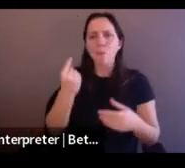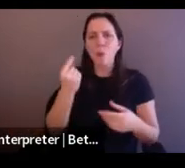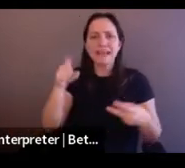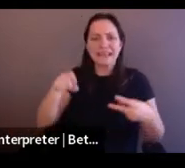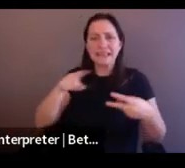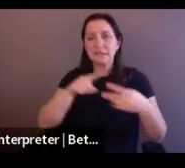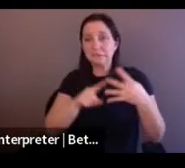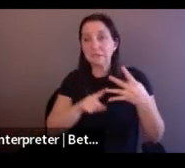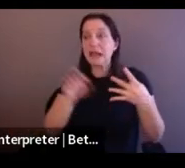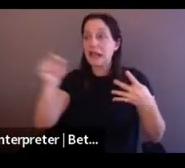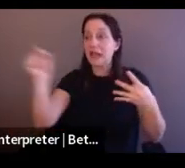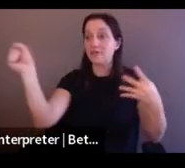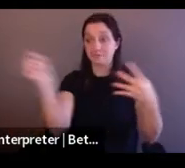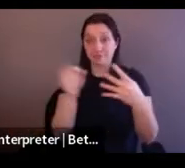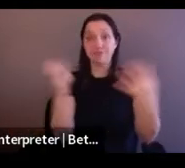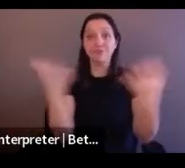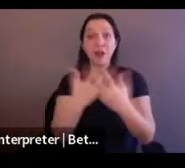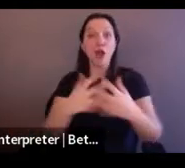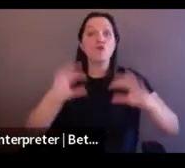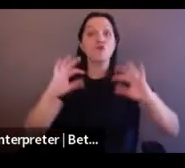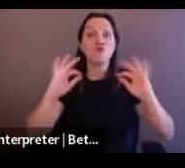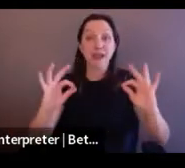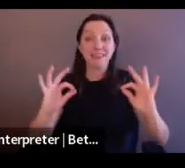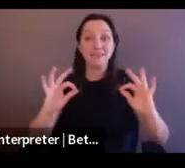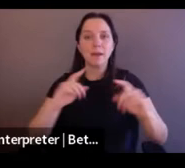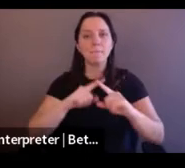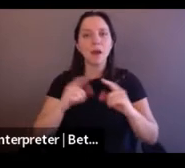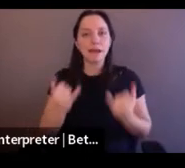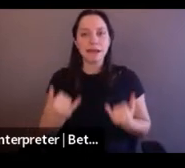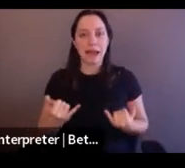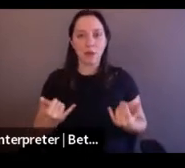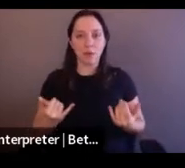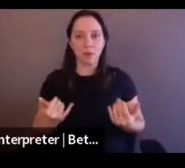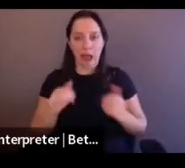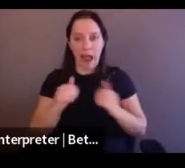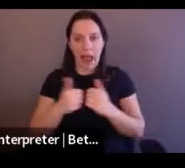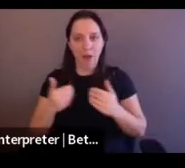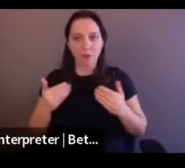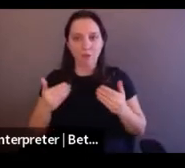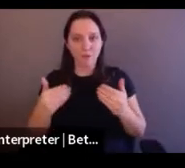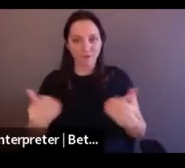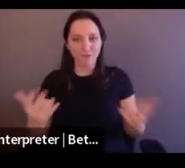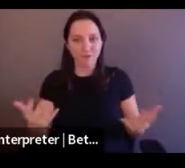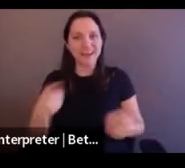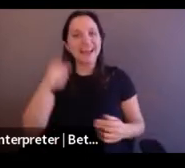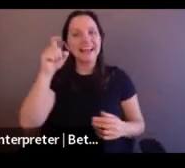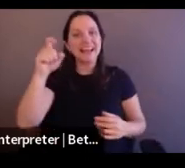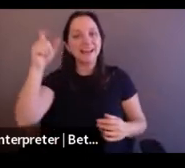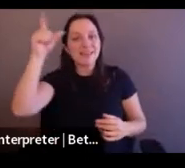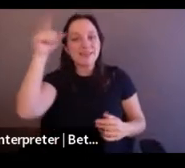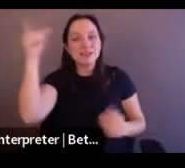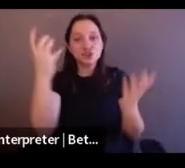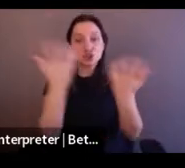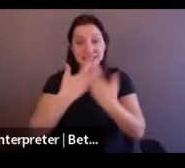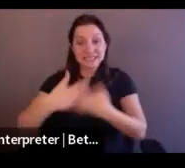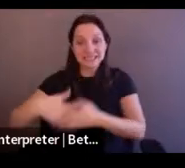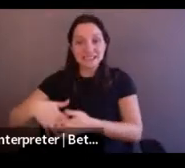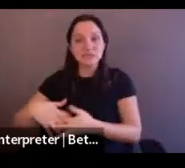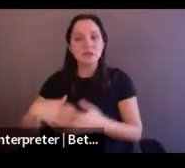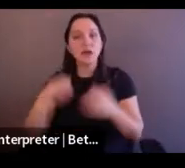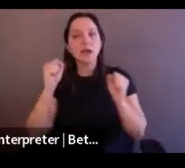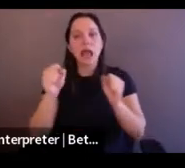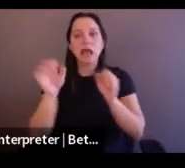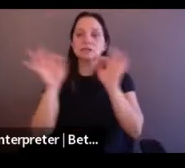a rotating sort of group of people that are outside your organization. We need it to be really easy, really clear